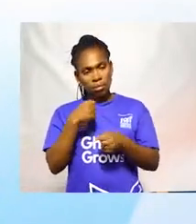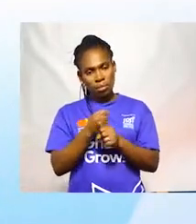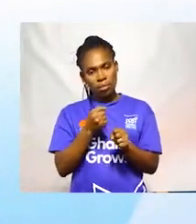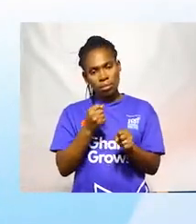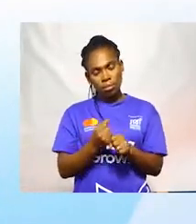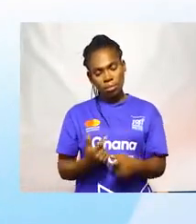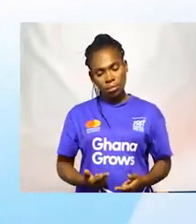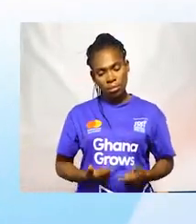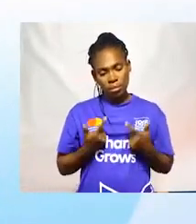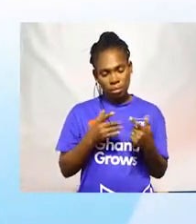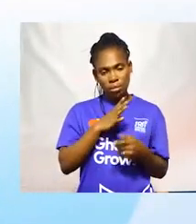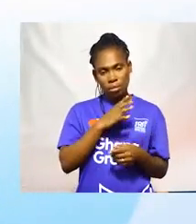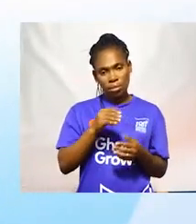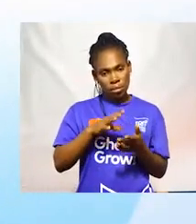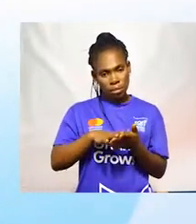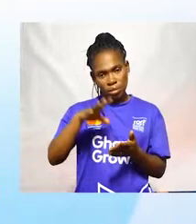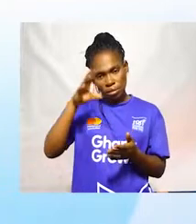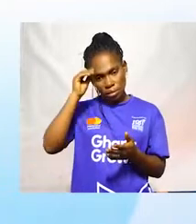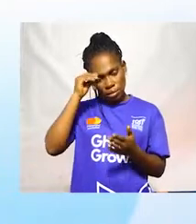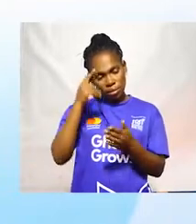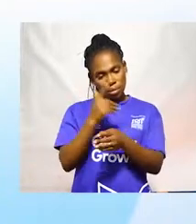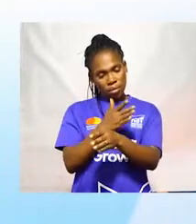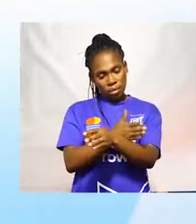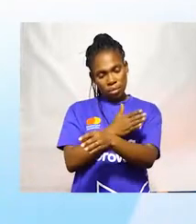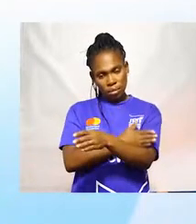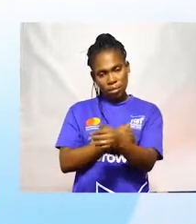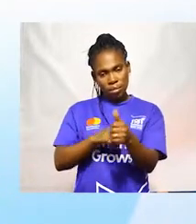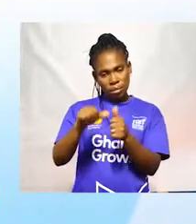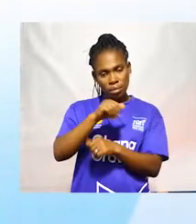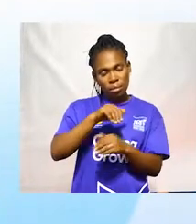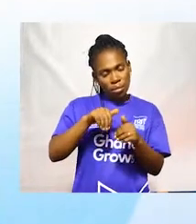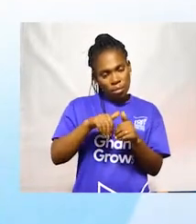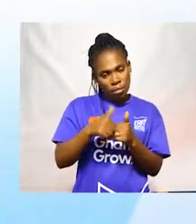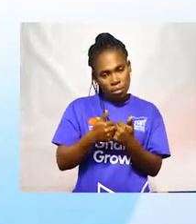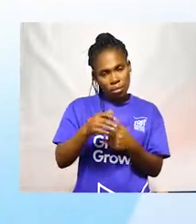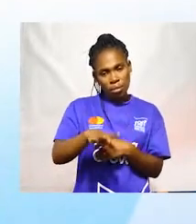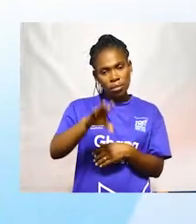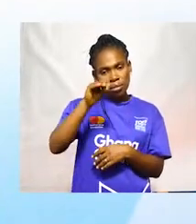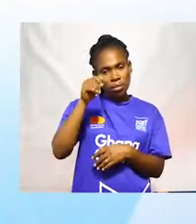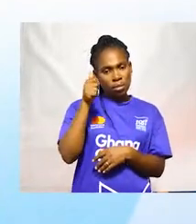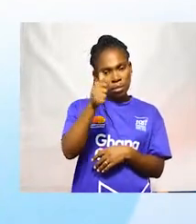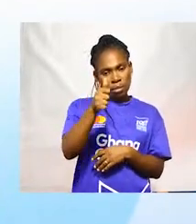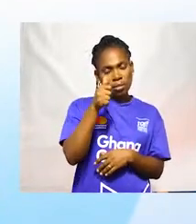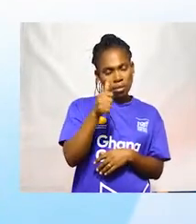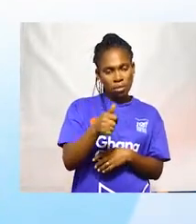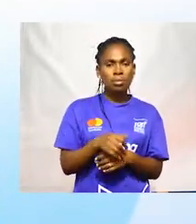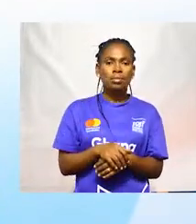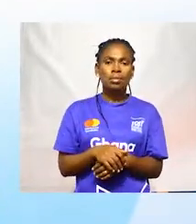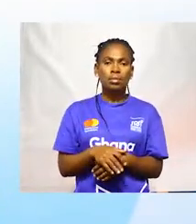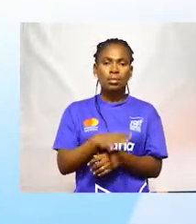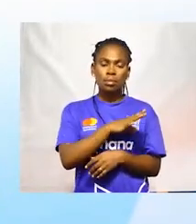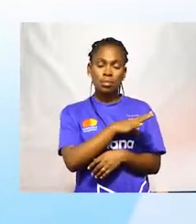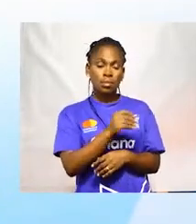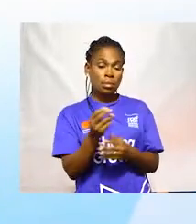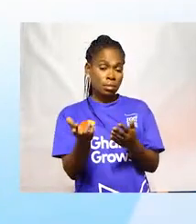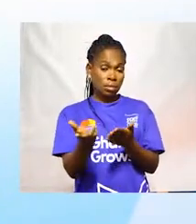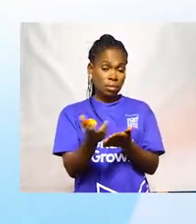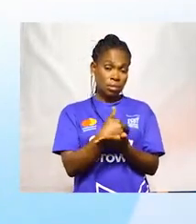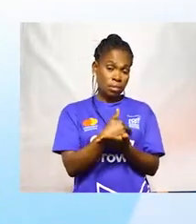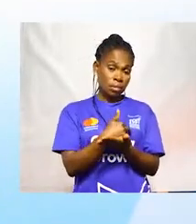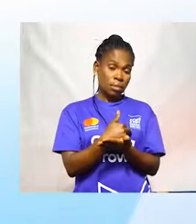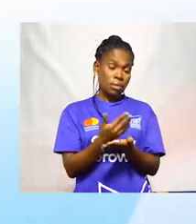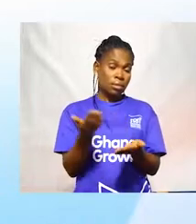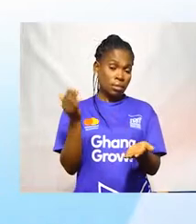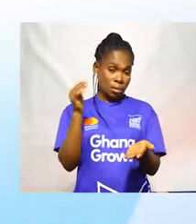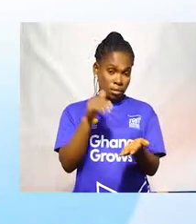and also distill lessons about how to find yourself. And when I come back from this break,